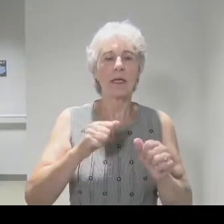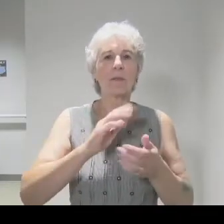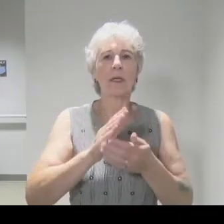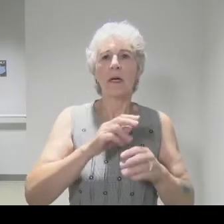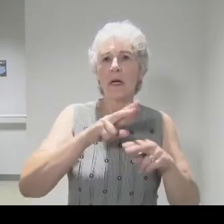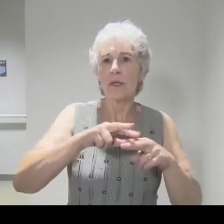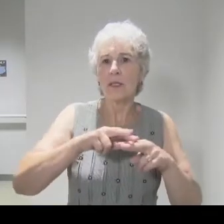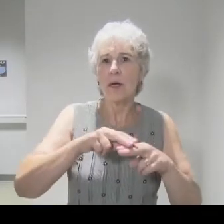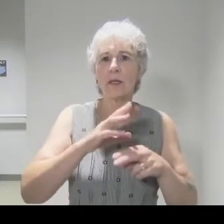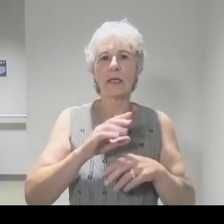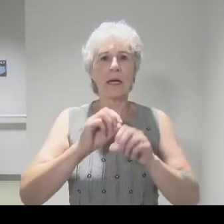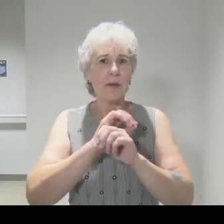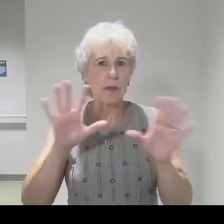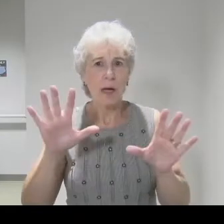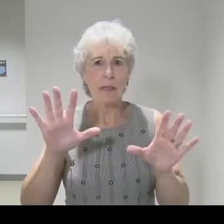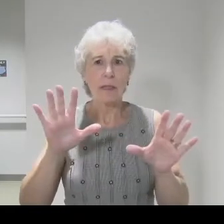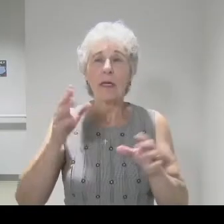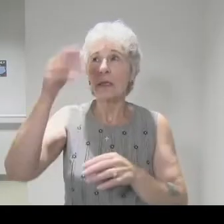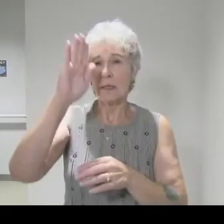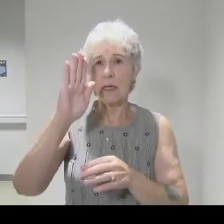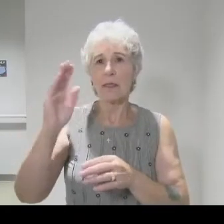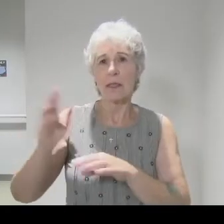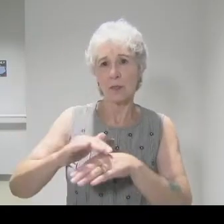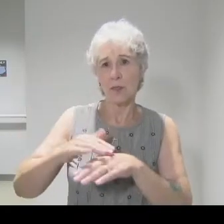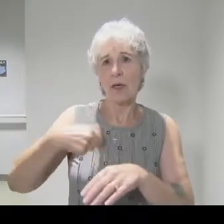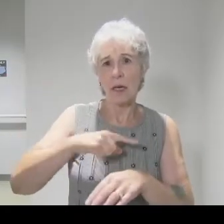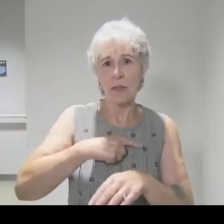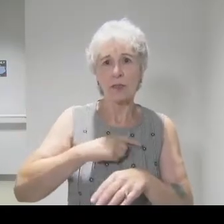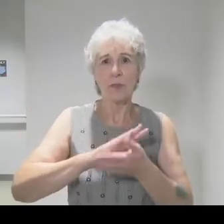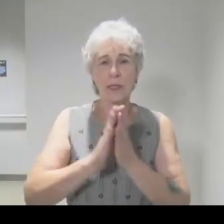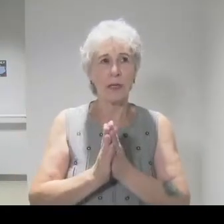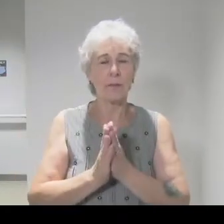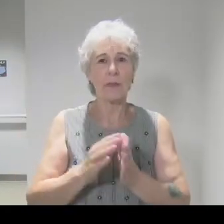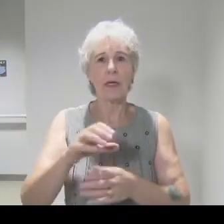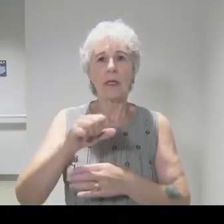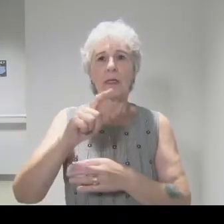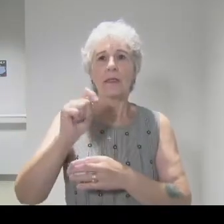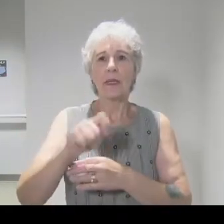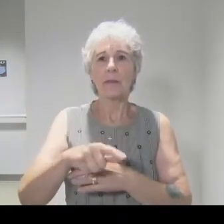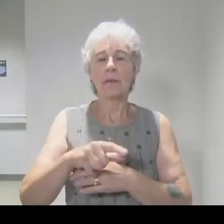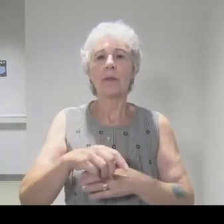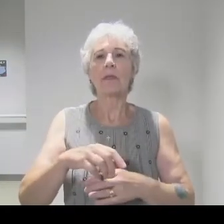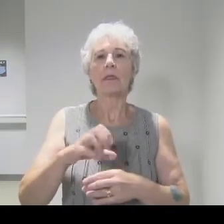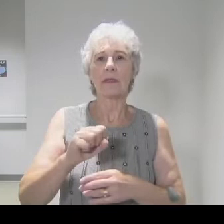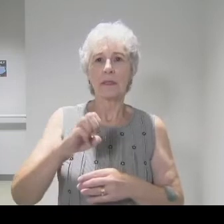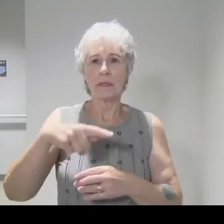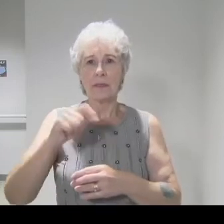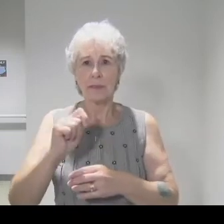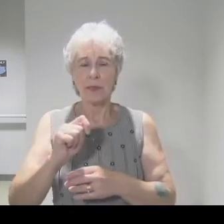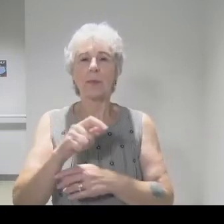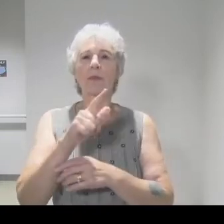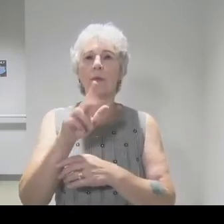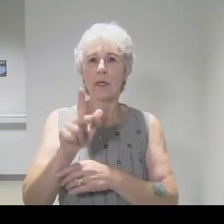has called, salt and the light that God has called us to. So September 23rd, 6:30 here at the church, we encourage you all to come out